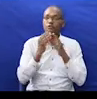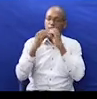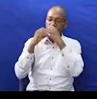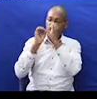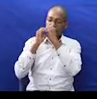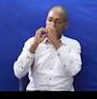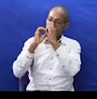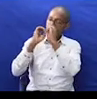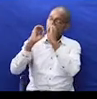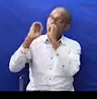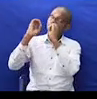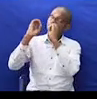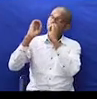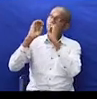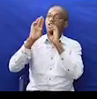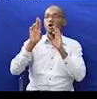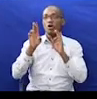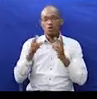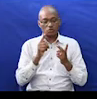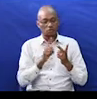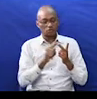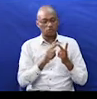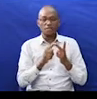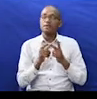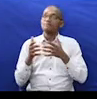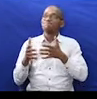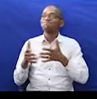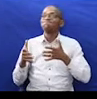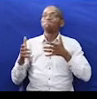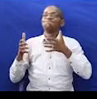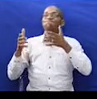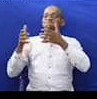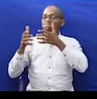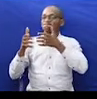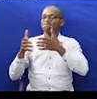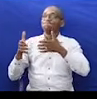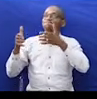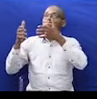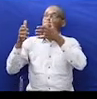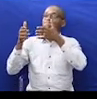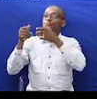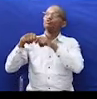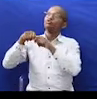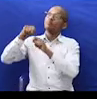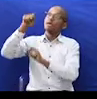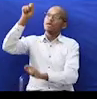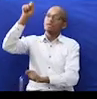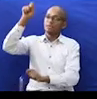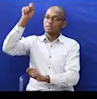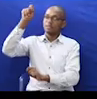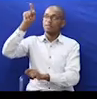And also he can climb that tree up to the top with a rope and then to measure the length of the rope. And